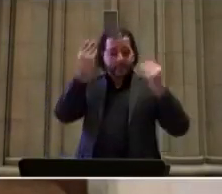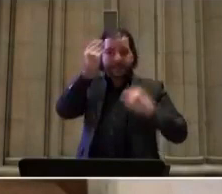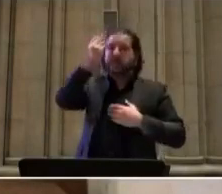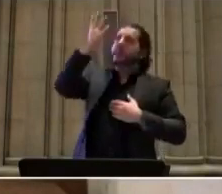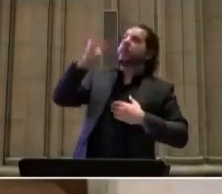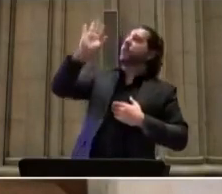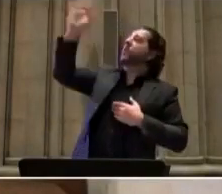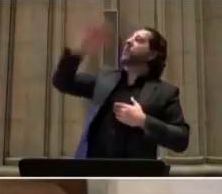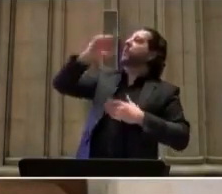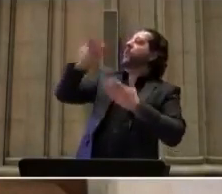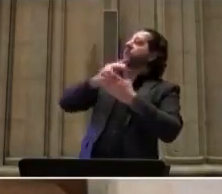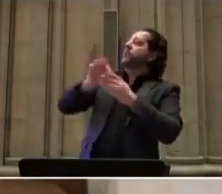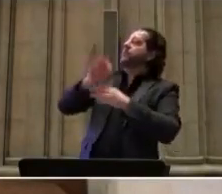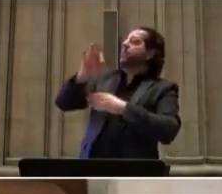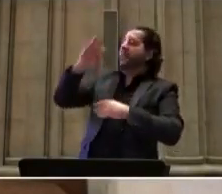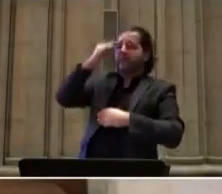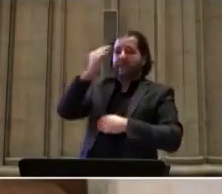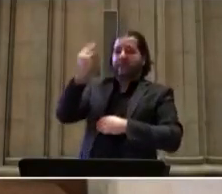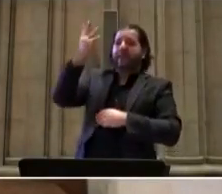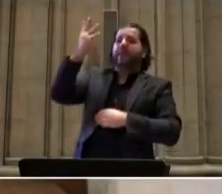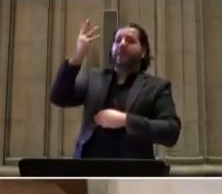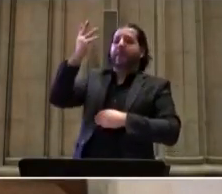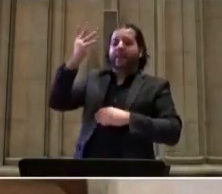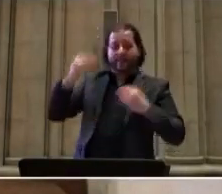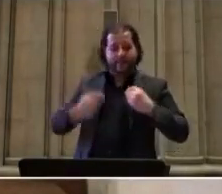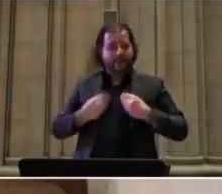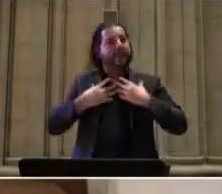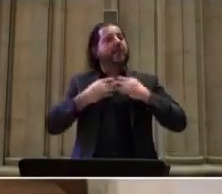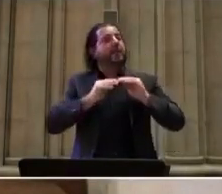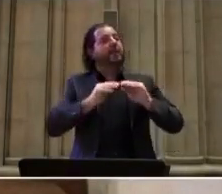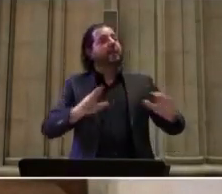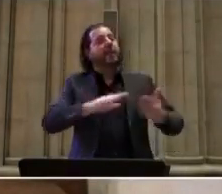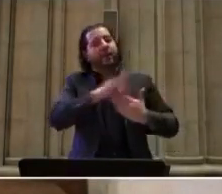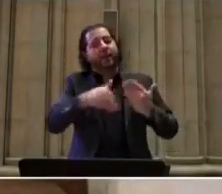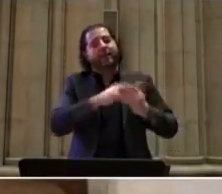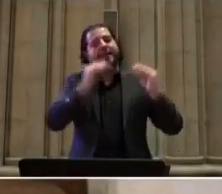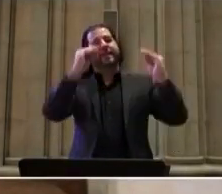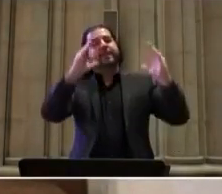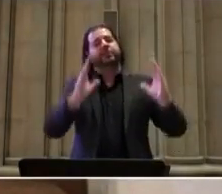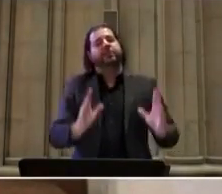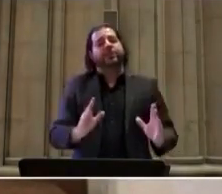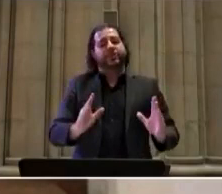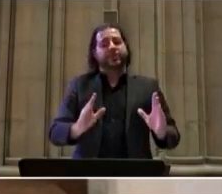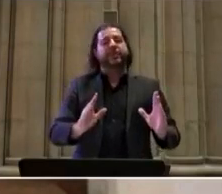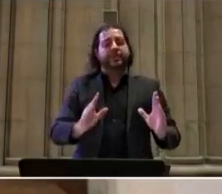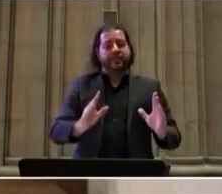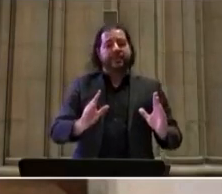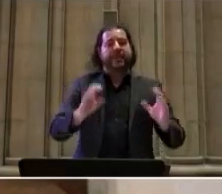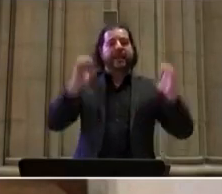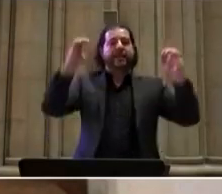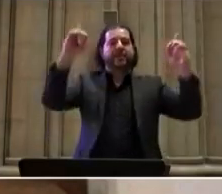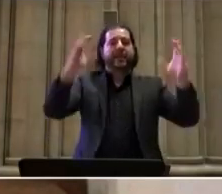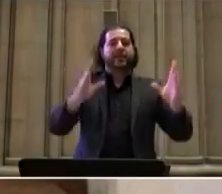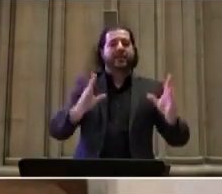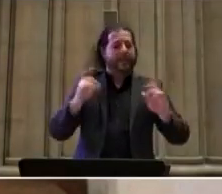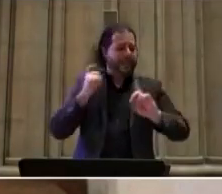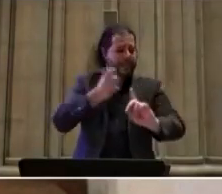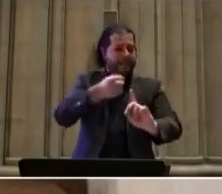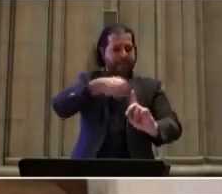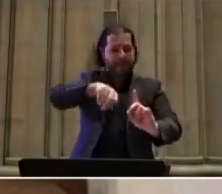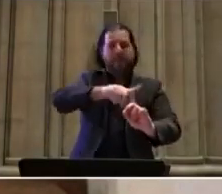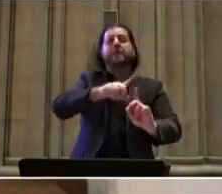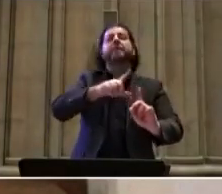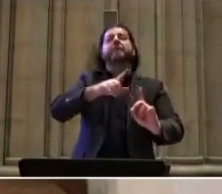your Holy Spirit all teachers and educators. Give them a spirit of grace